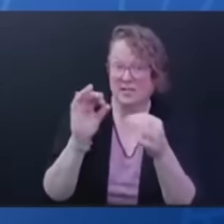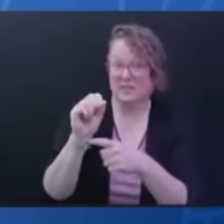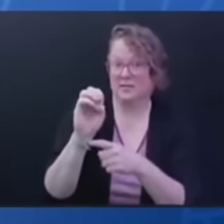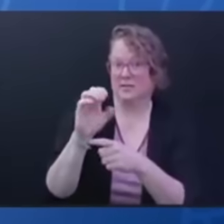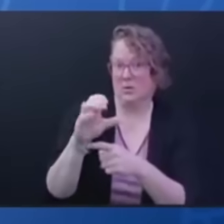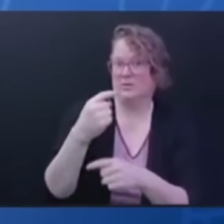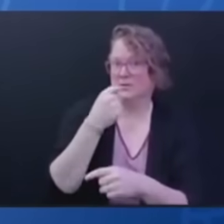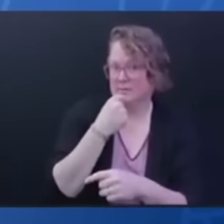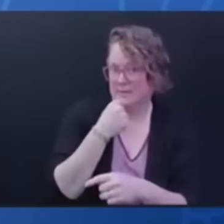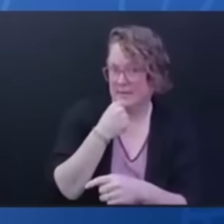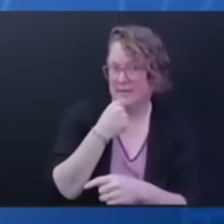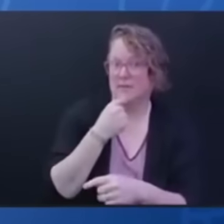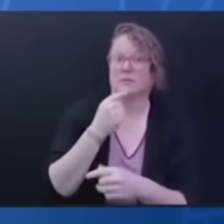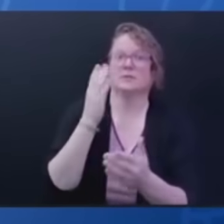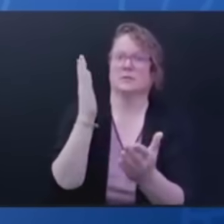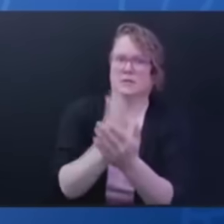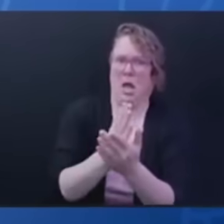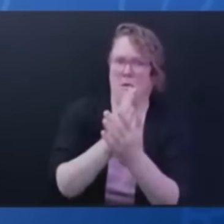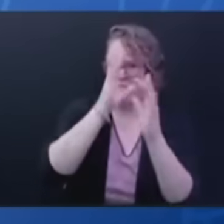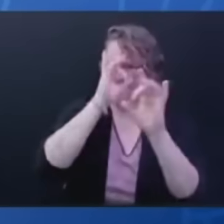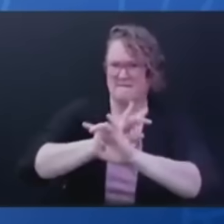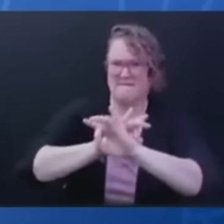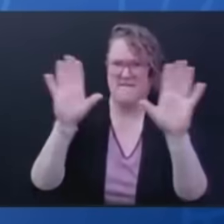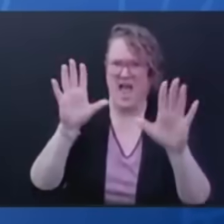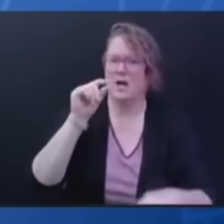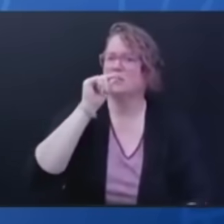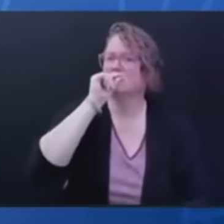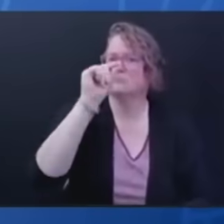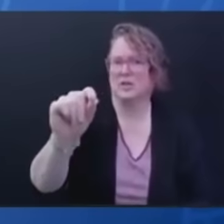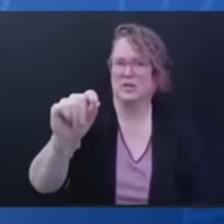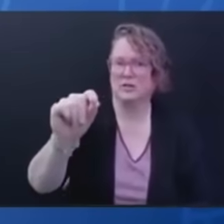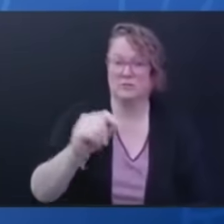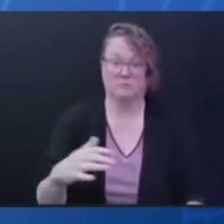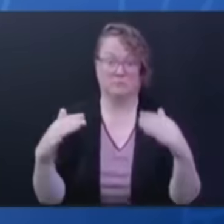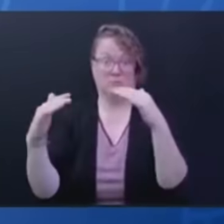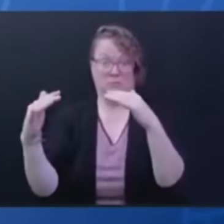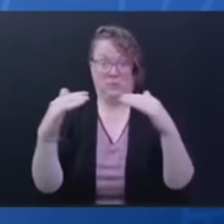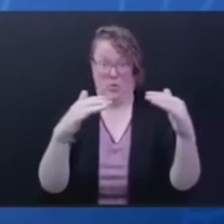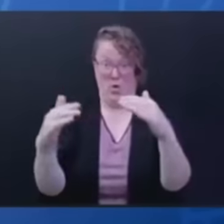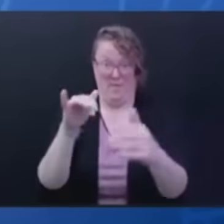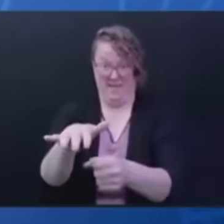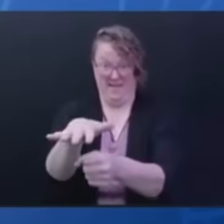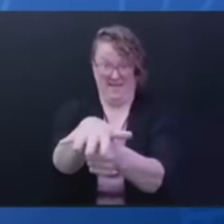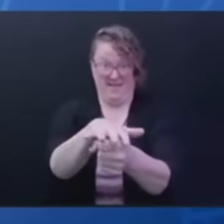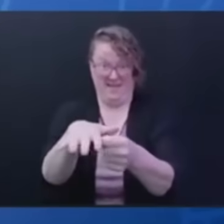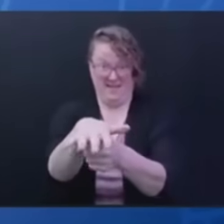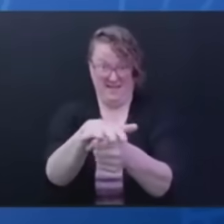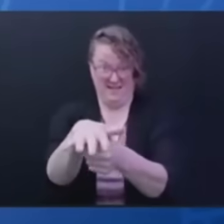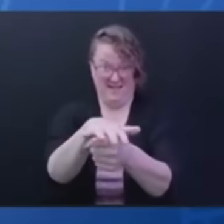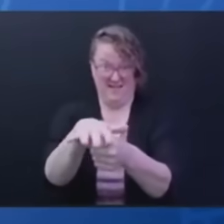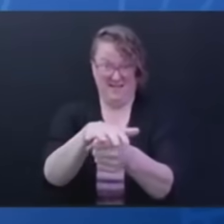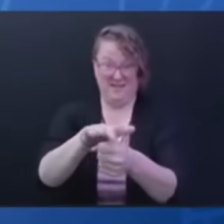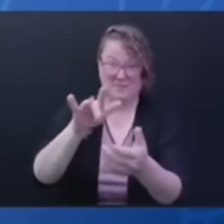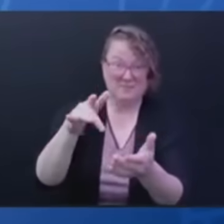the military action, war, as we've seen in that region, and certainly in the Middle East, has clearly,